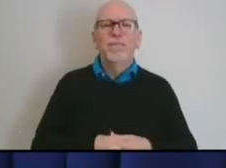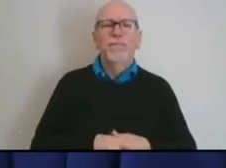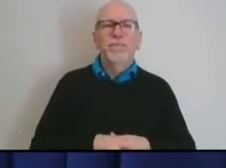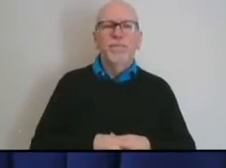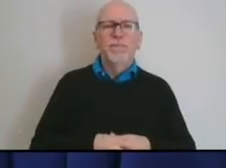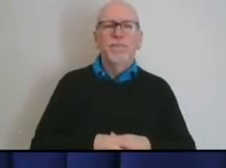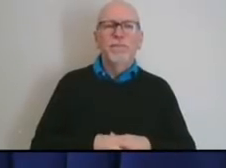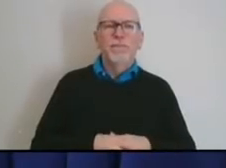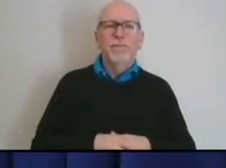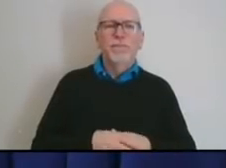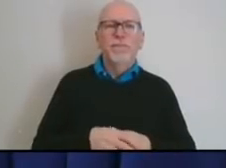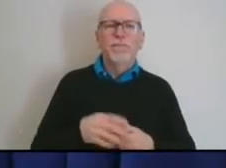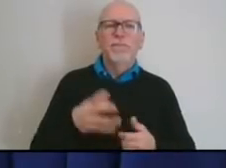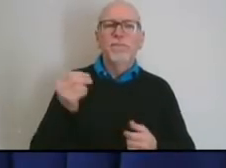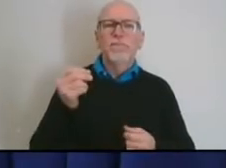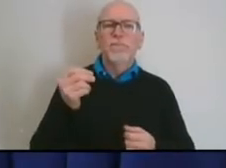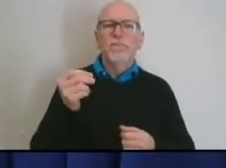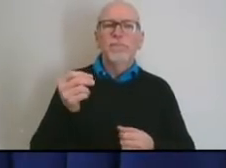and